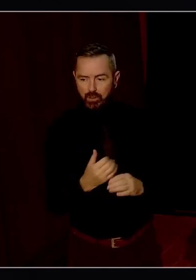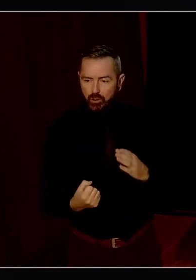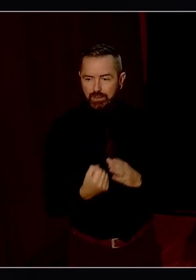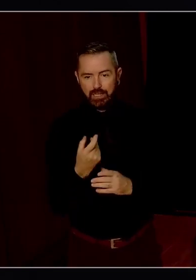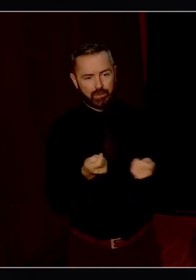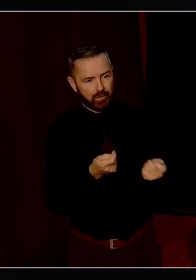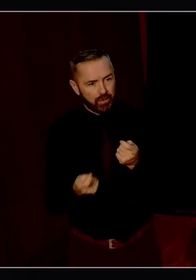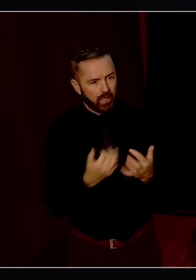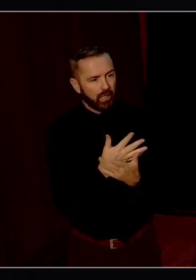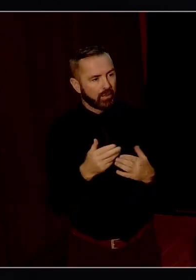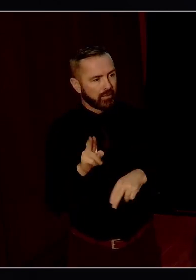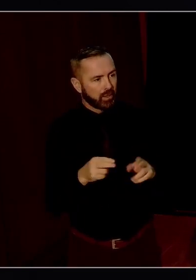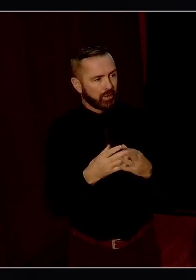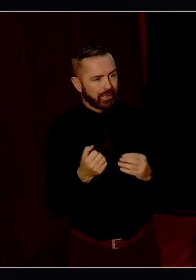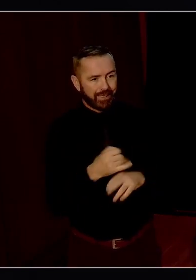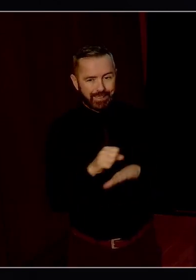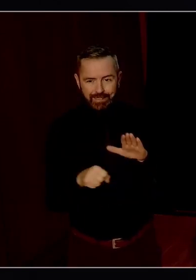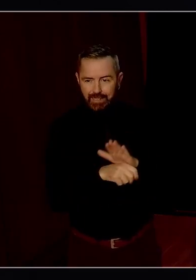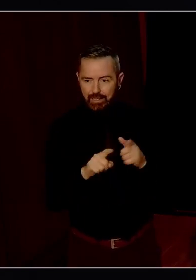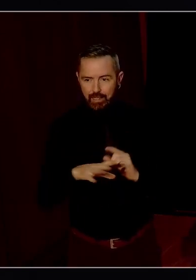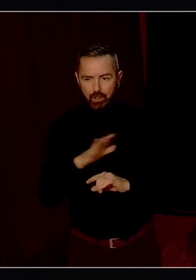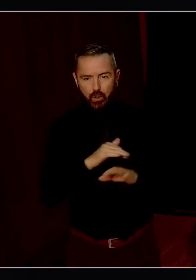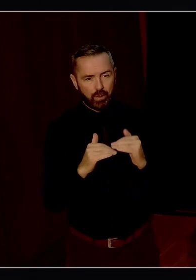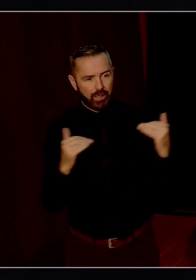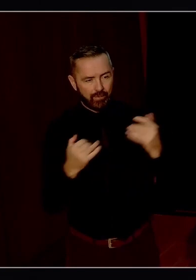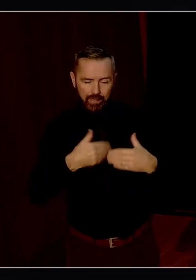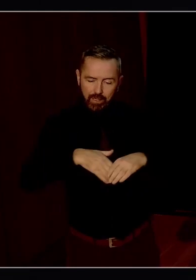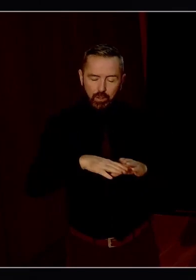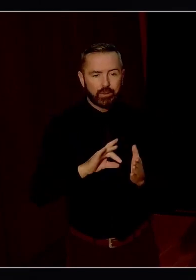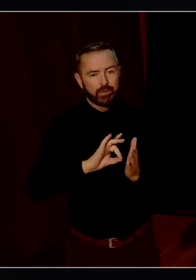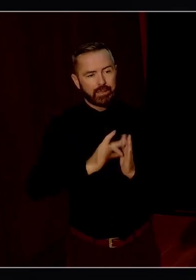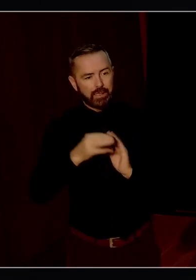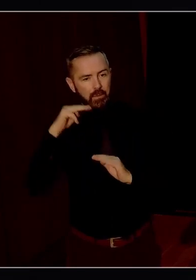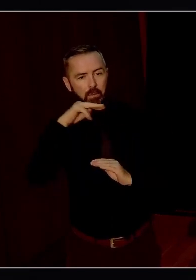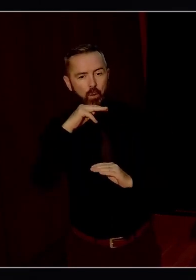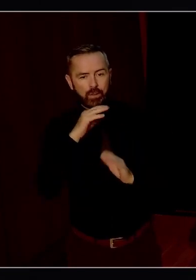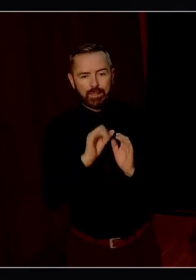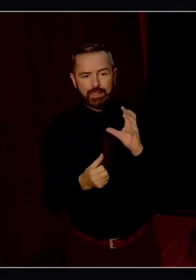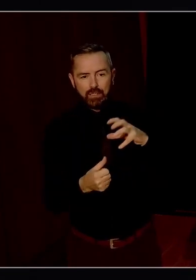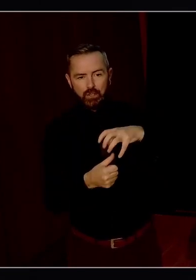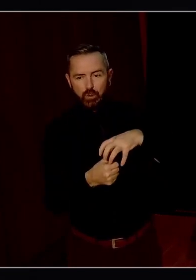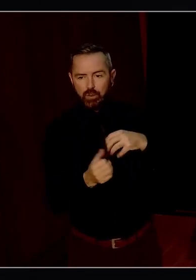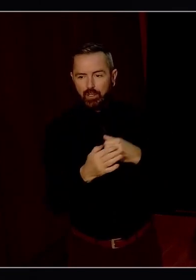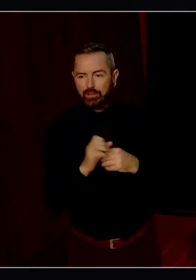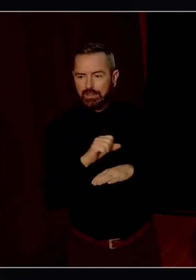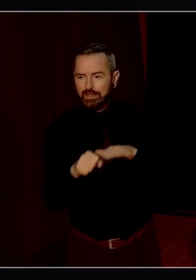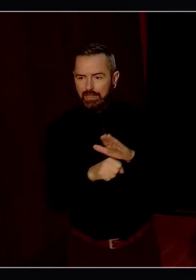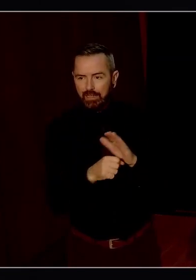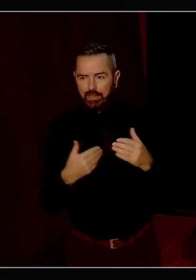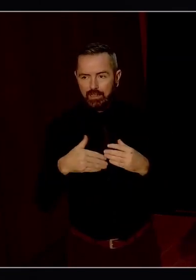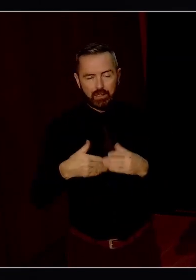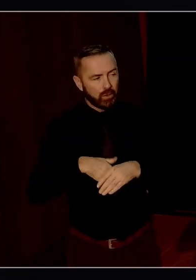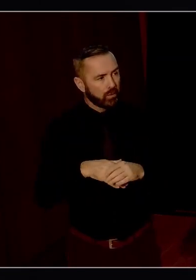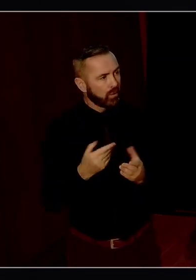of the initiatives at state and at more local levels, including in the key institutions of the state, including the universities,